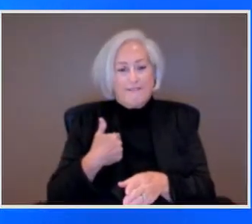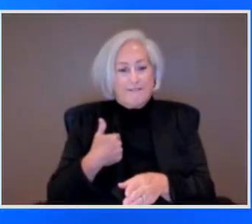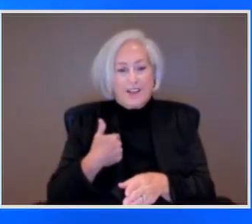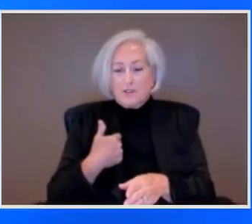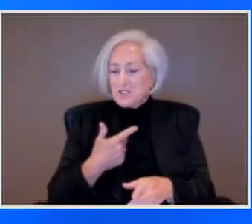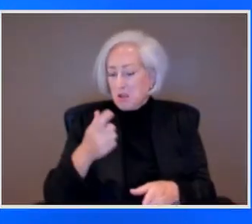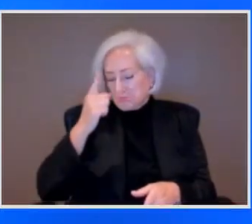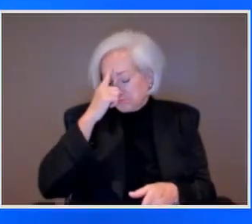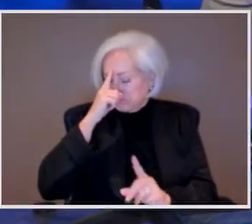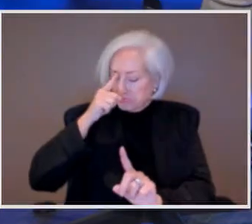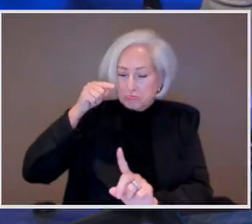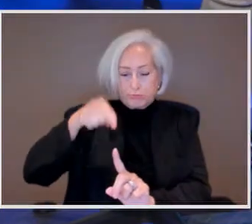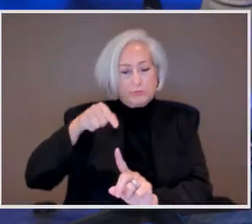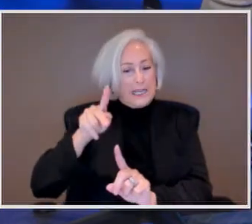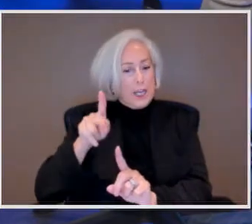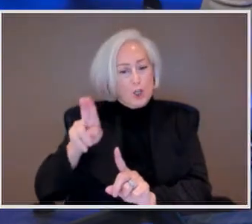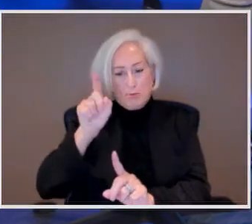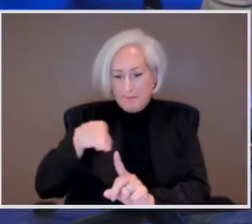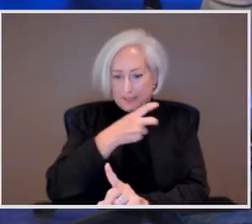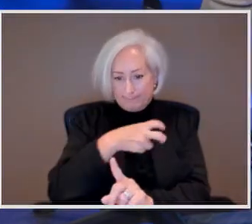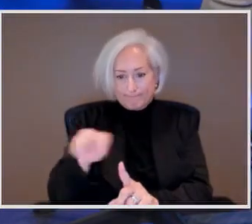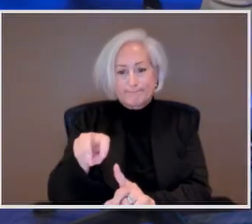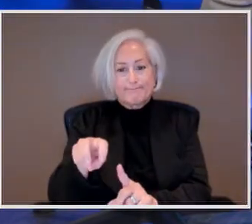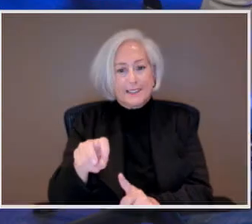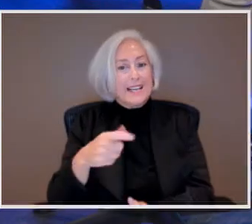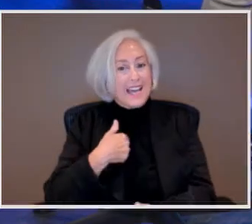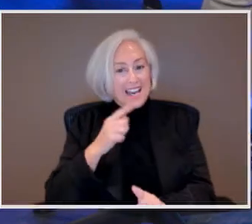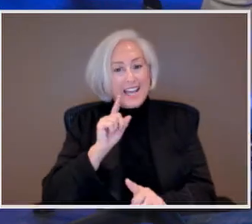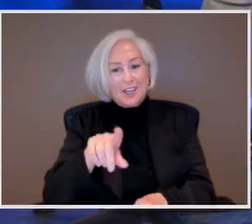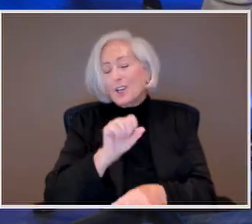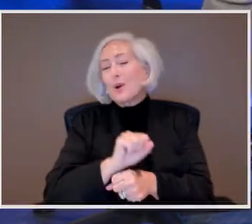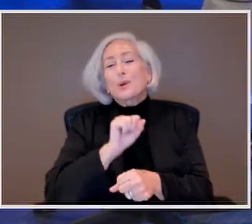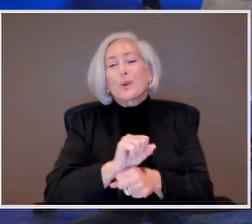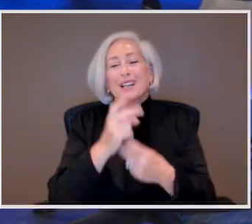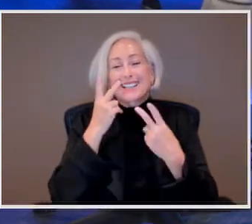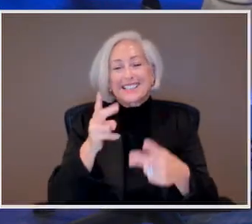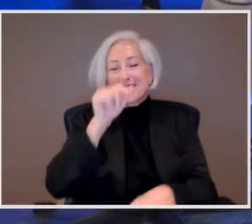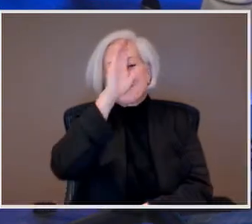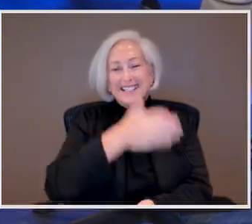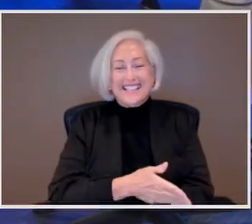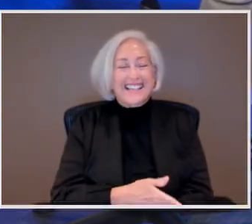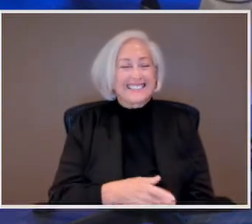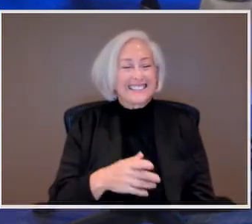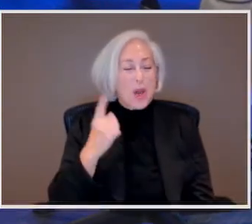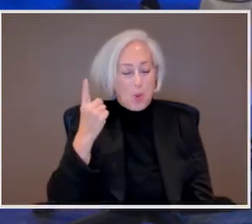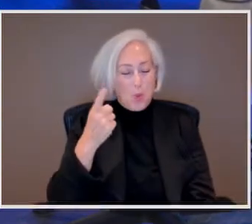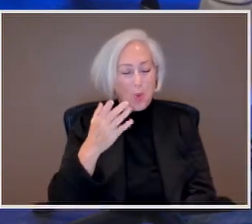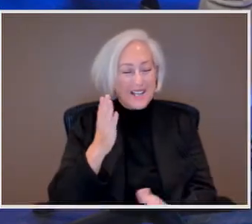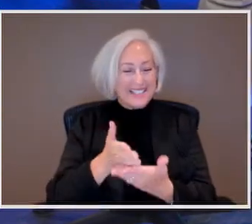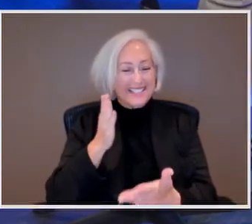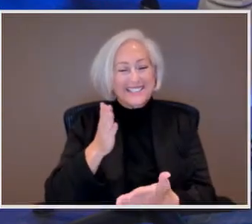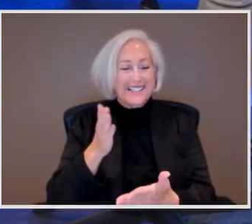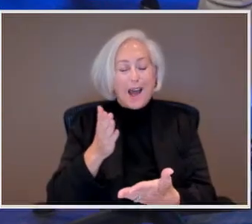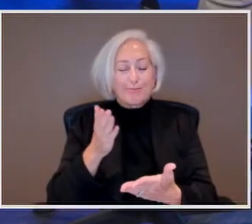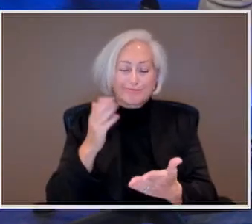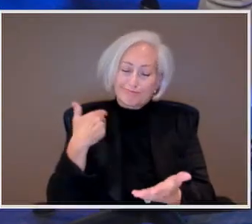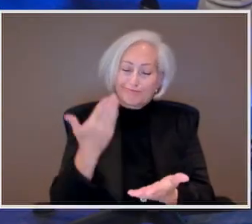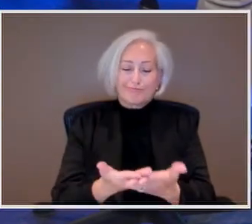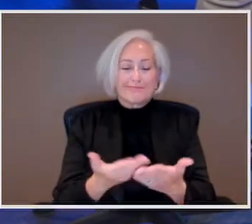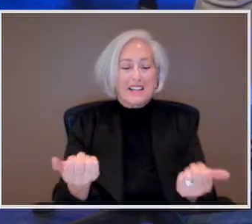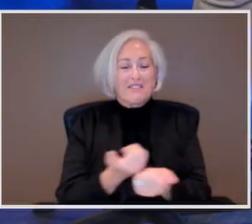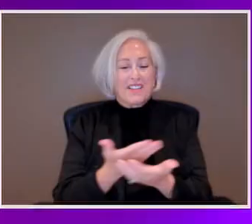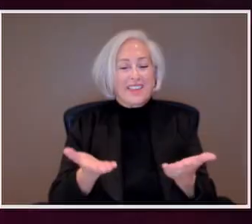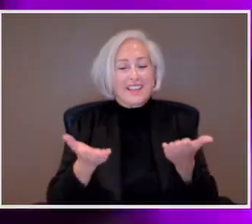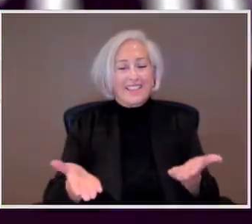mean, and I could go to work and still see him. So perfect, yeah, one-stop shopping, right? Yeah. Well, we want to get to some questions and comments